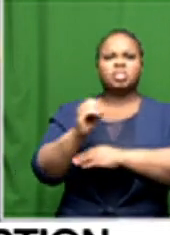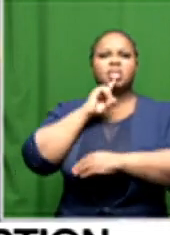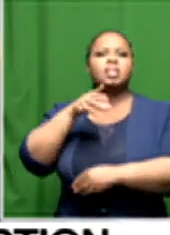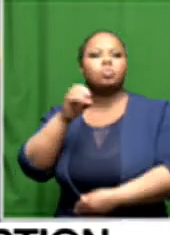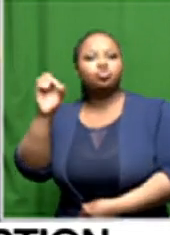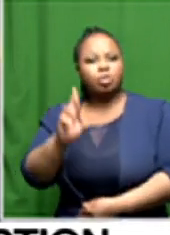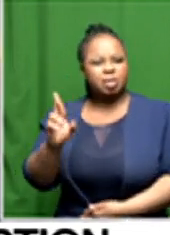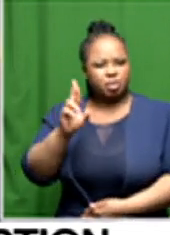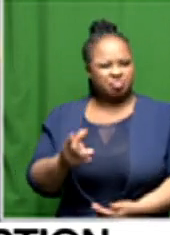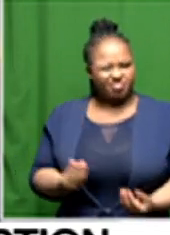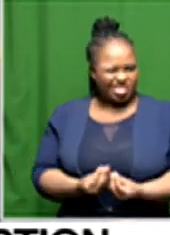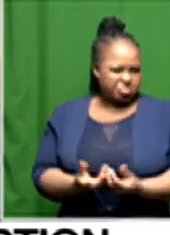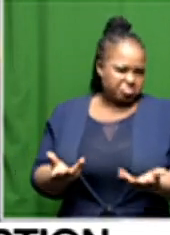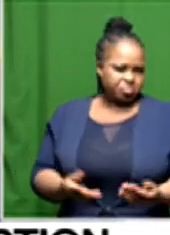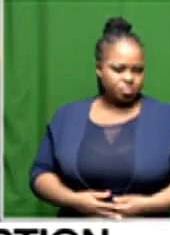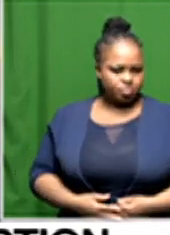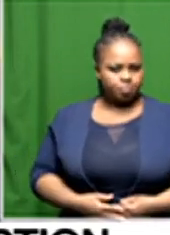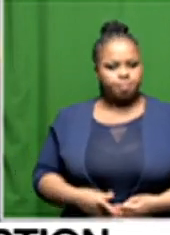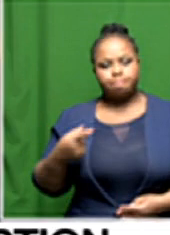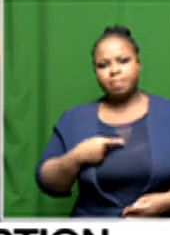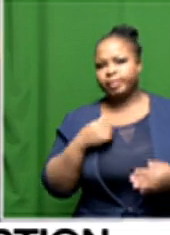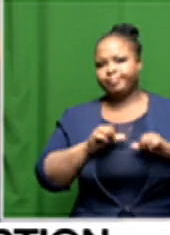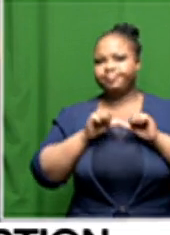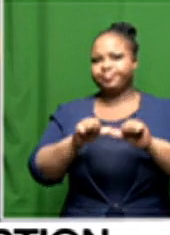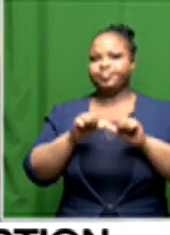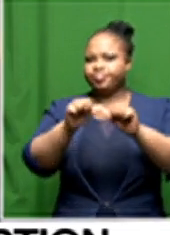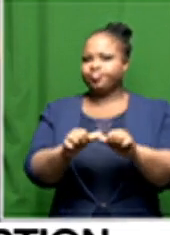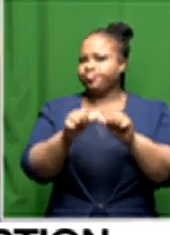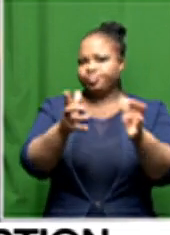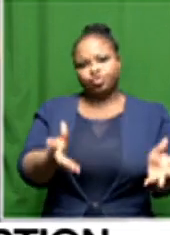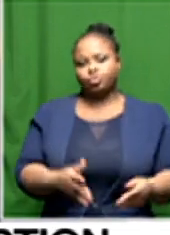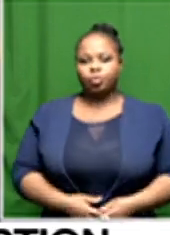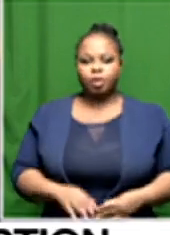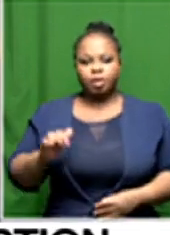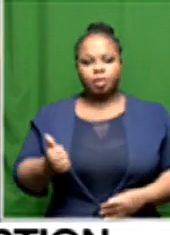kind of thing. And they just went on, and then they